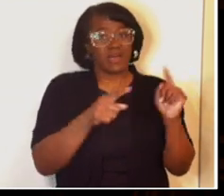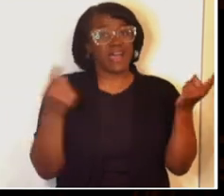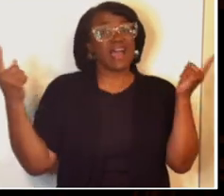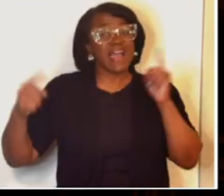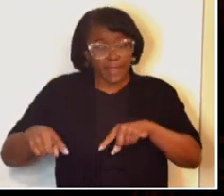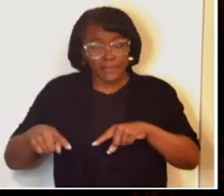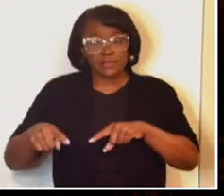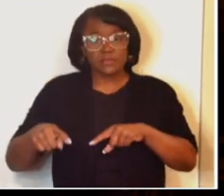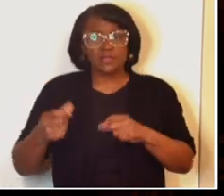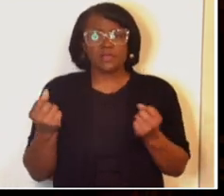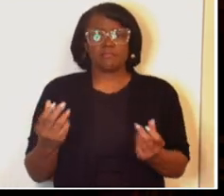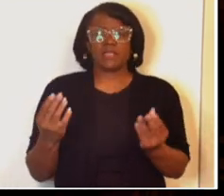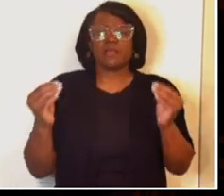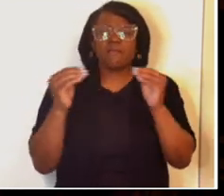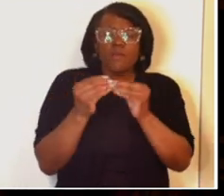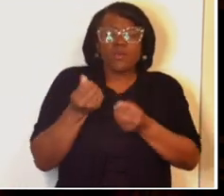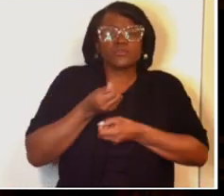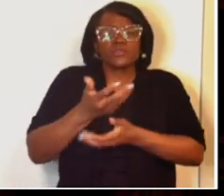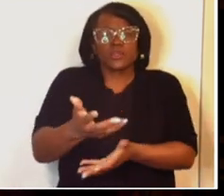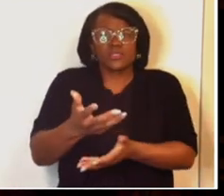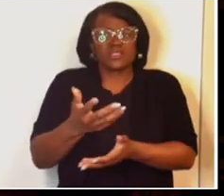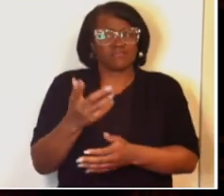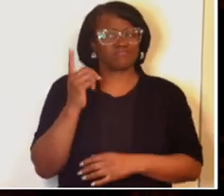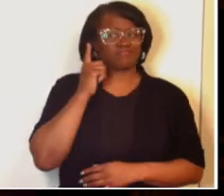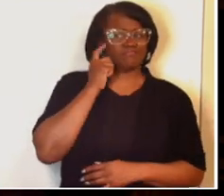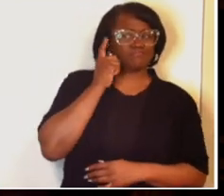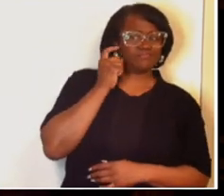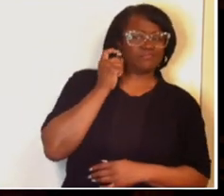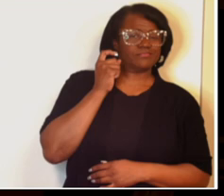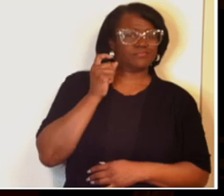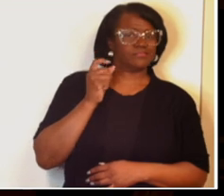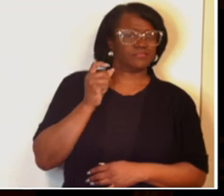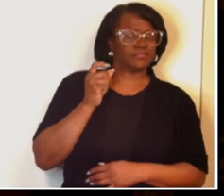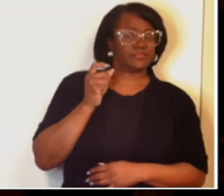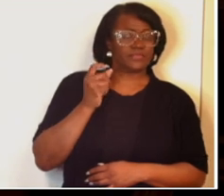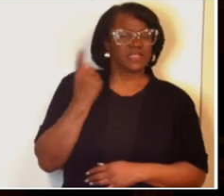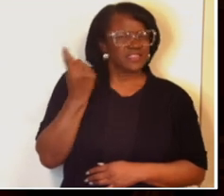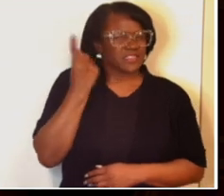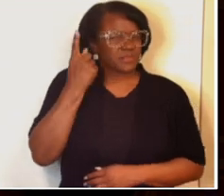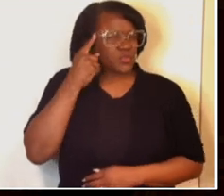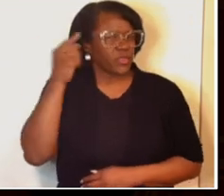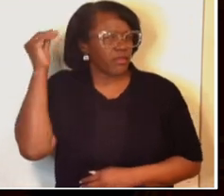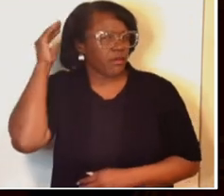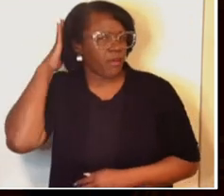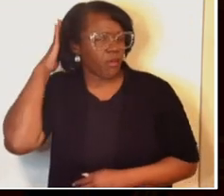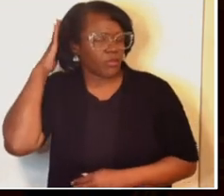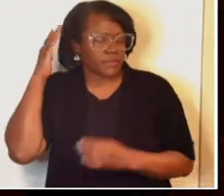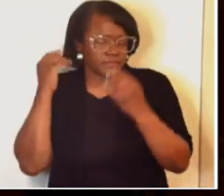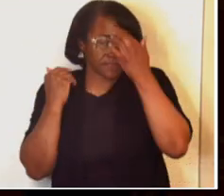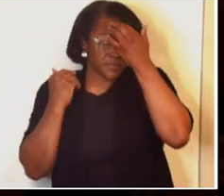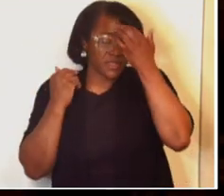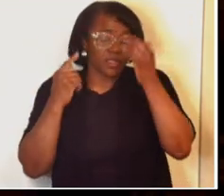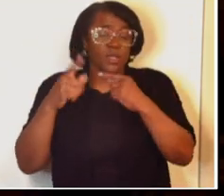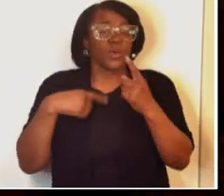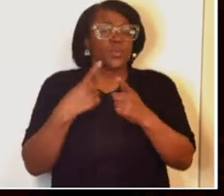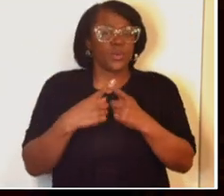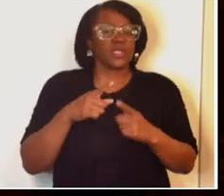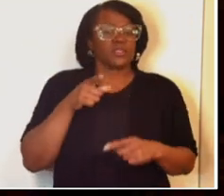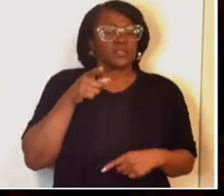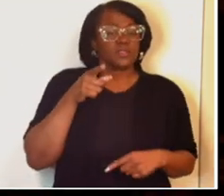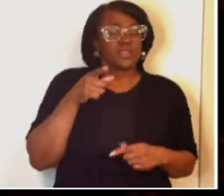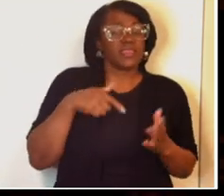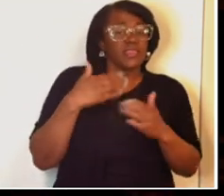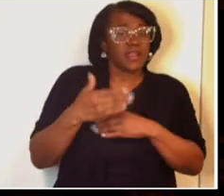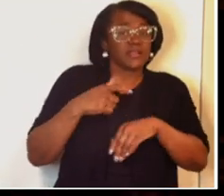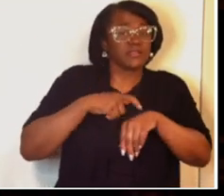more sources are questionable. Just something to think about when your phone, the next phone notification goes off